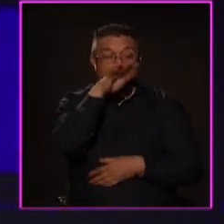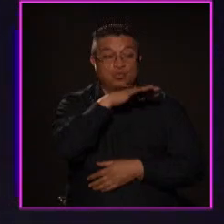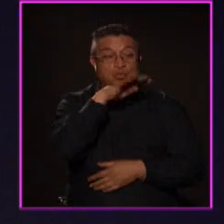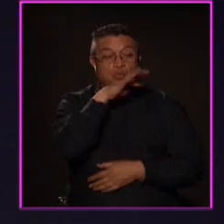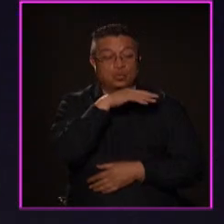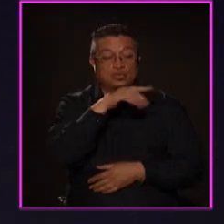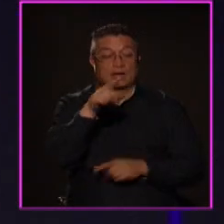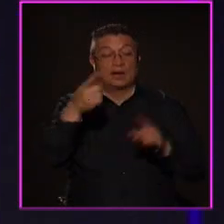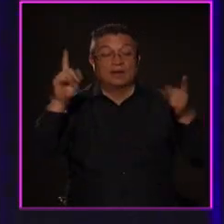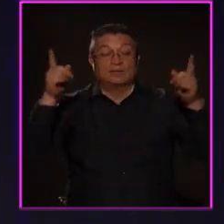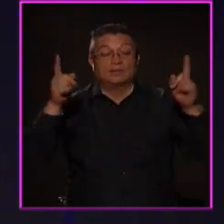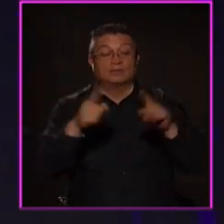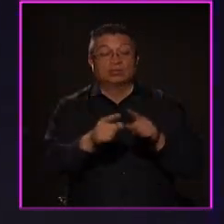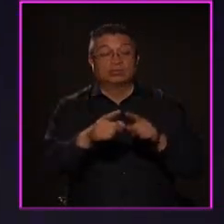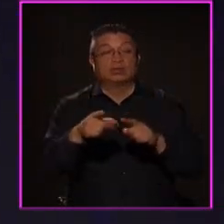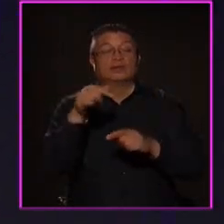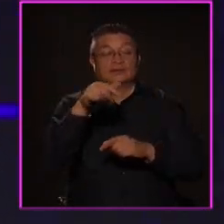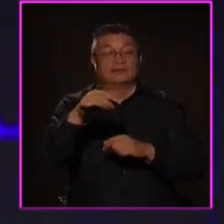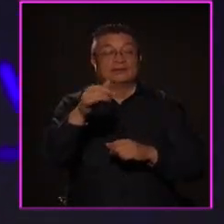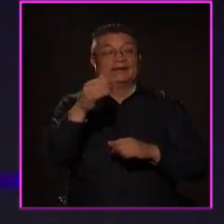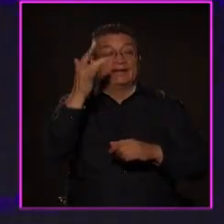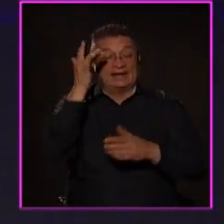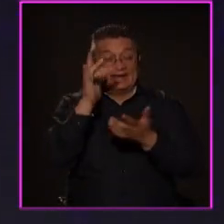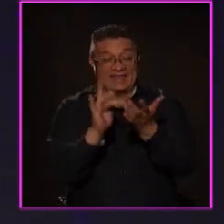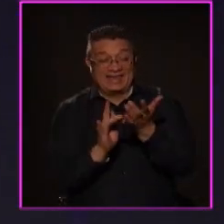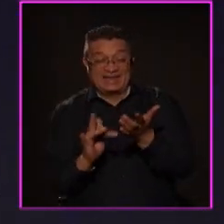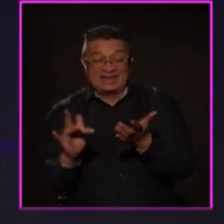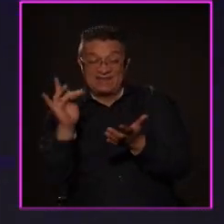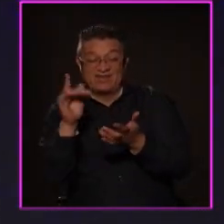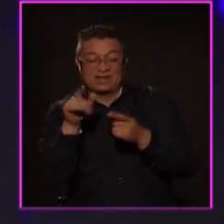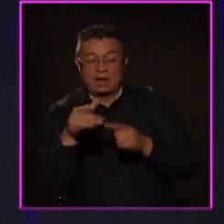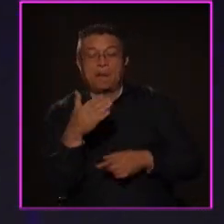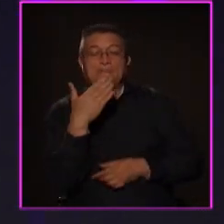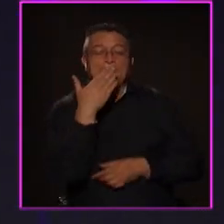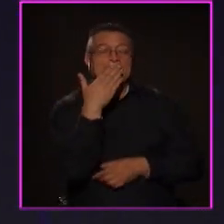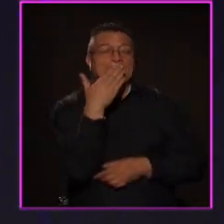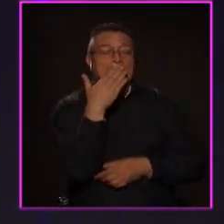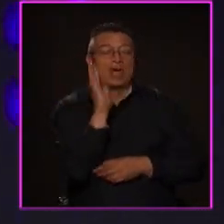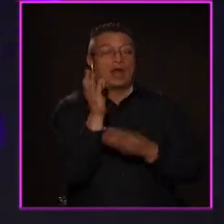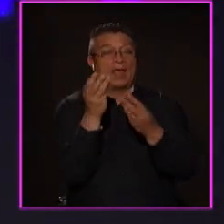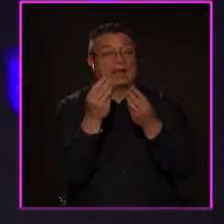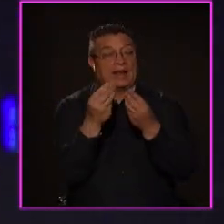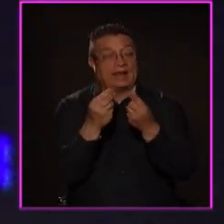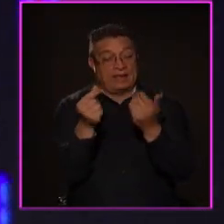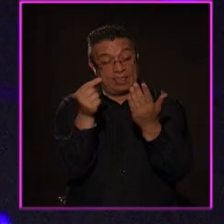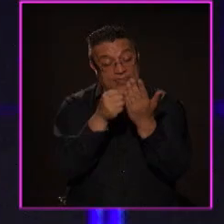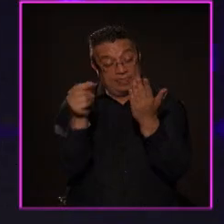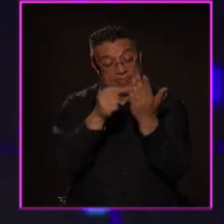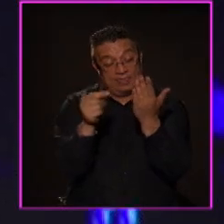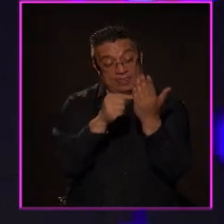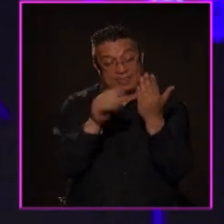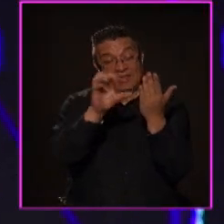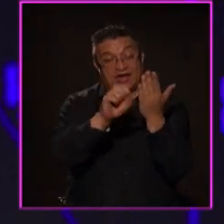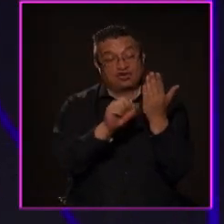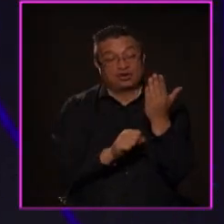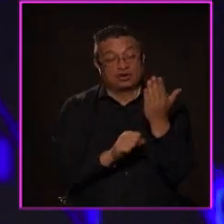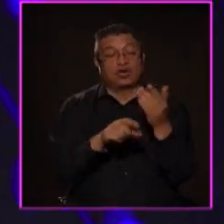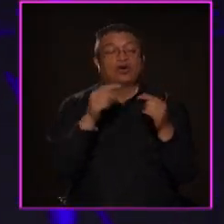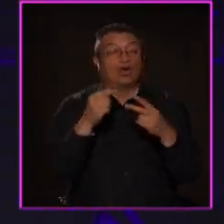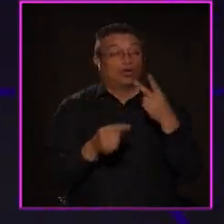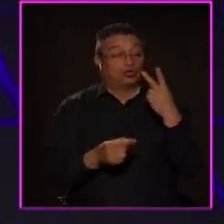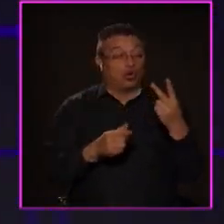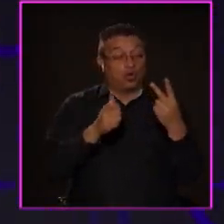algorithm, well, it improves the quality of the diagnostics, right? So 2 humans plus 1